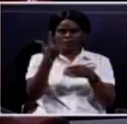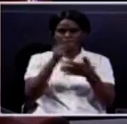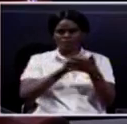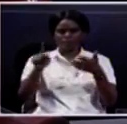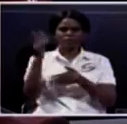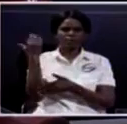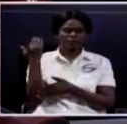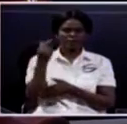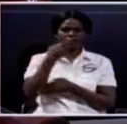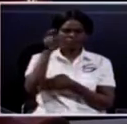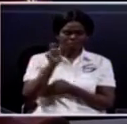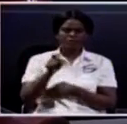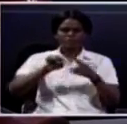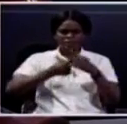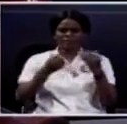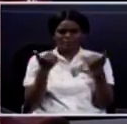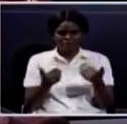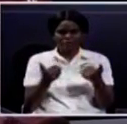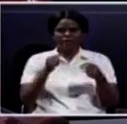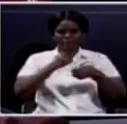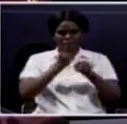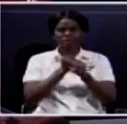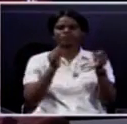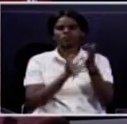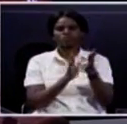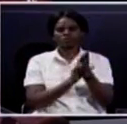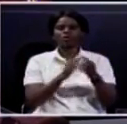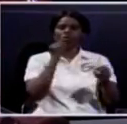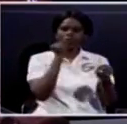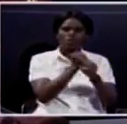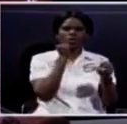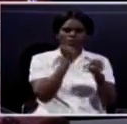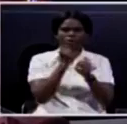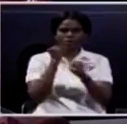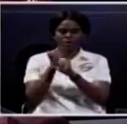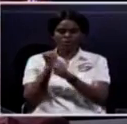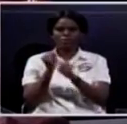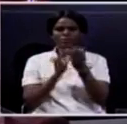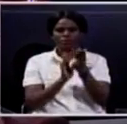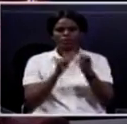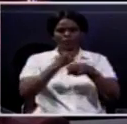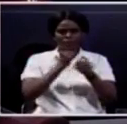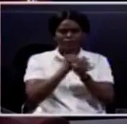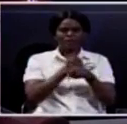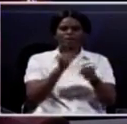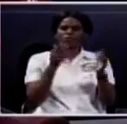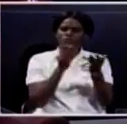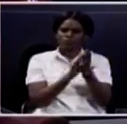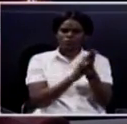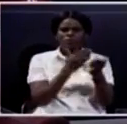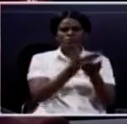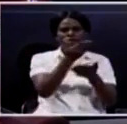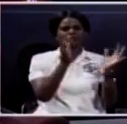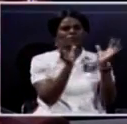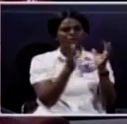ago. We must begin now making our schools productive. Schools must not be buying cabbage. Schools shouldn't